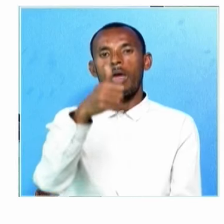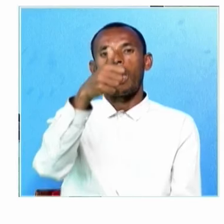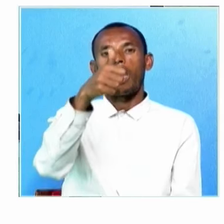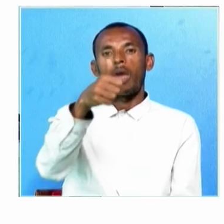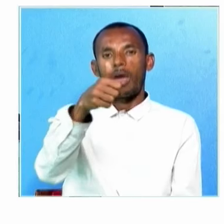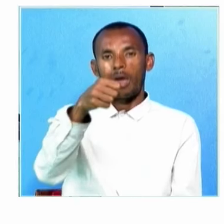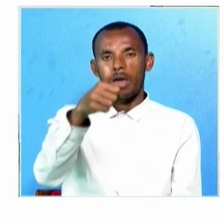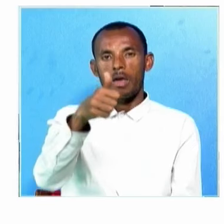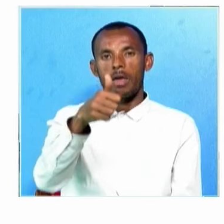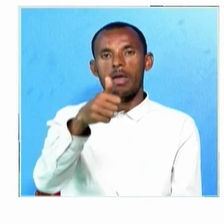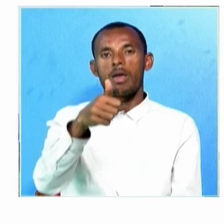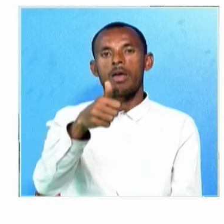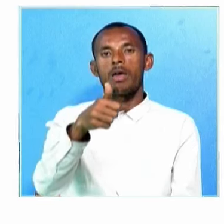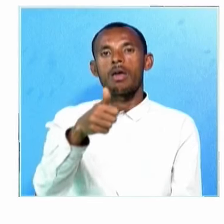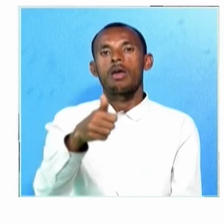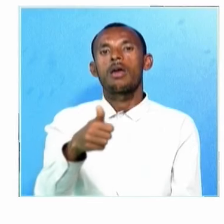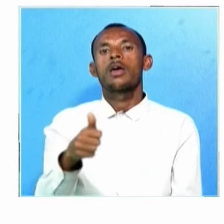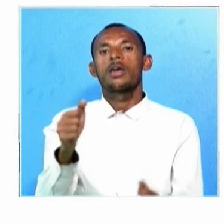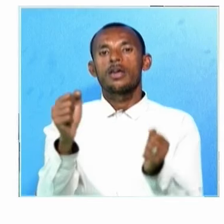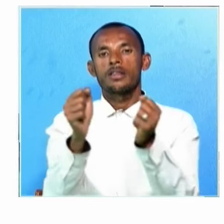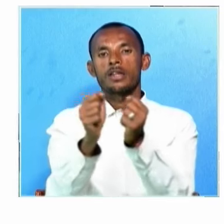A intersection